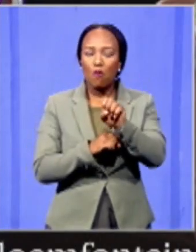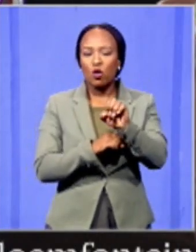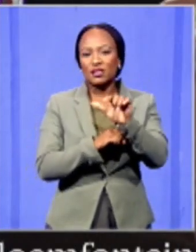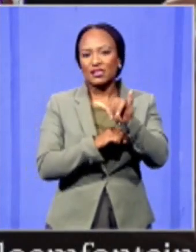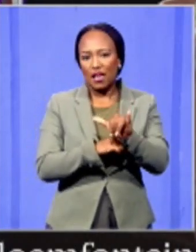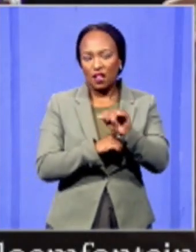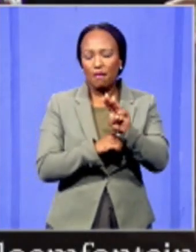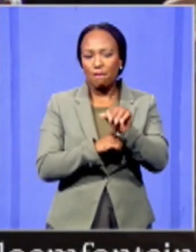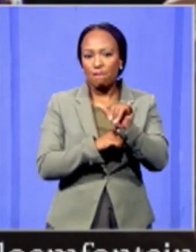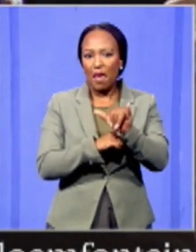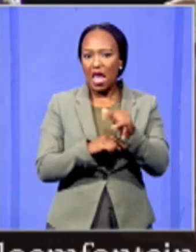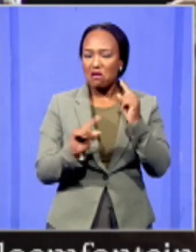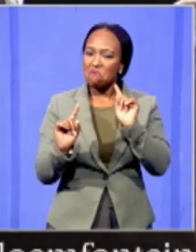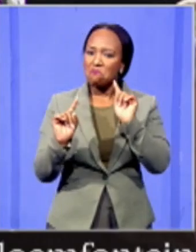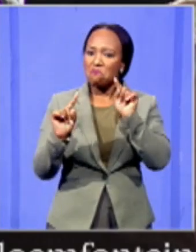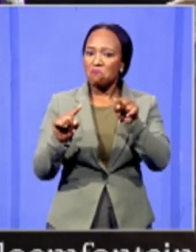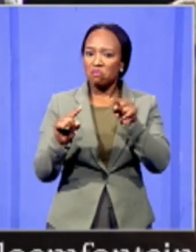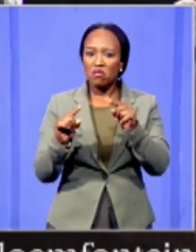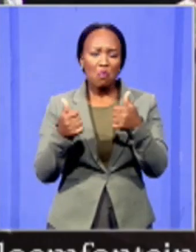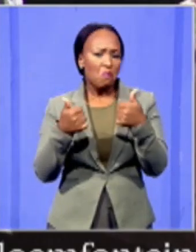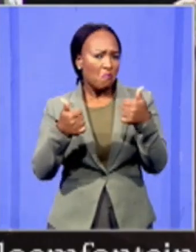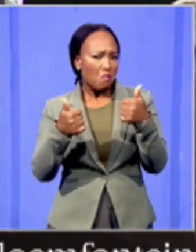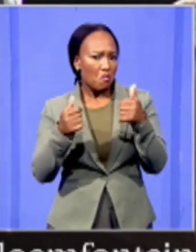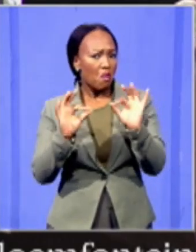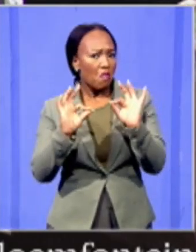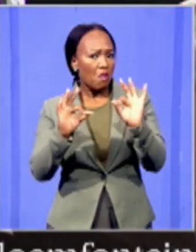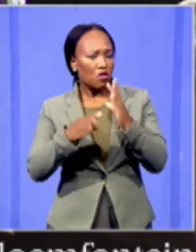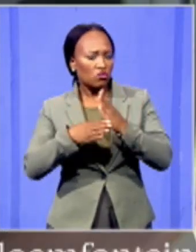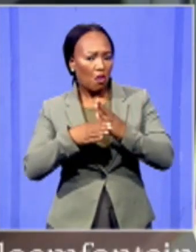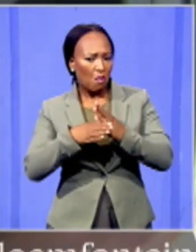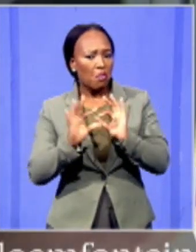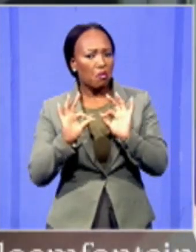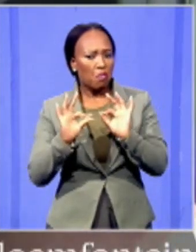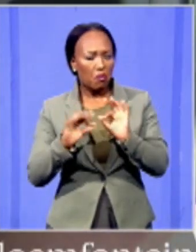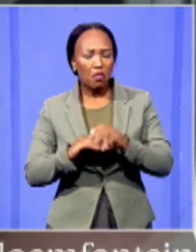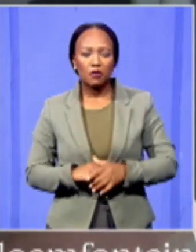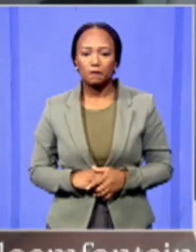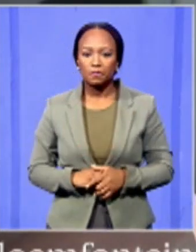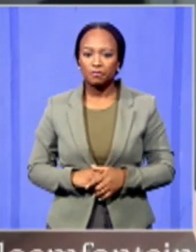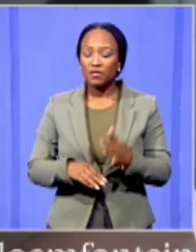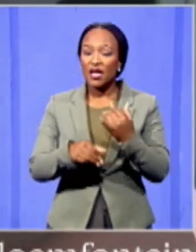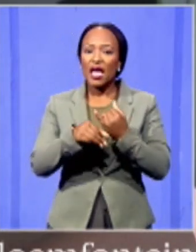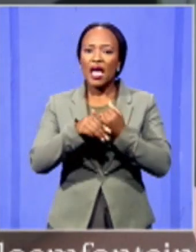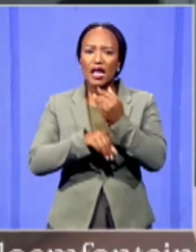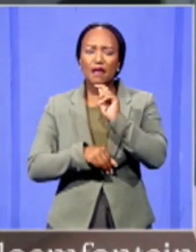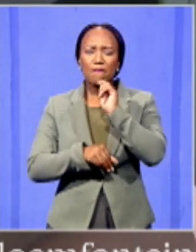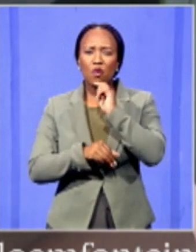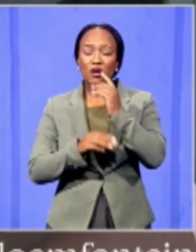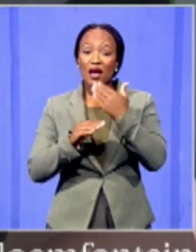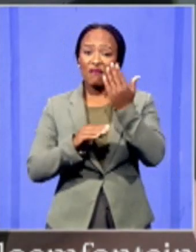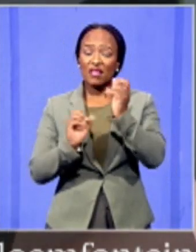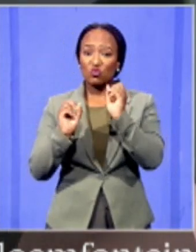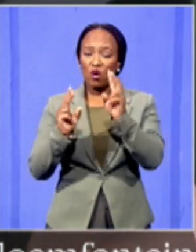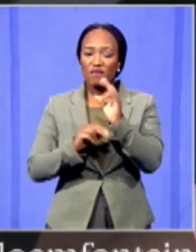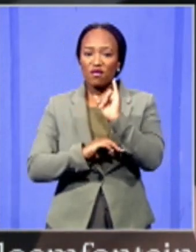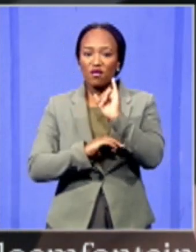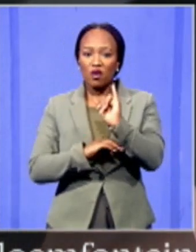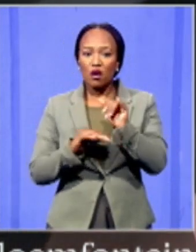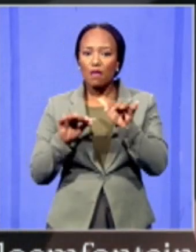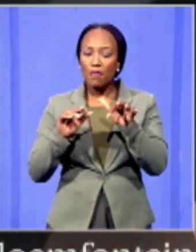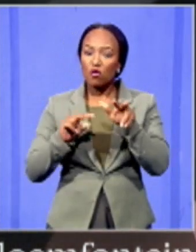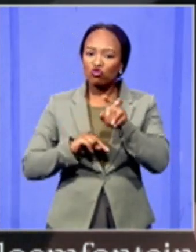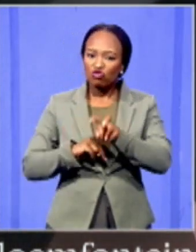of course, but the guys here are doing an absolute great job keeping us safe. Early hours of the morning, from after 12, it was bad for all the people that's traveling